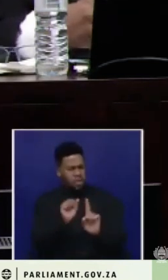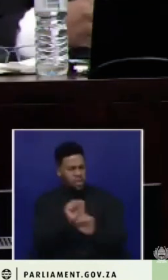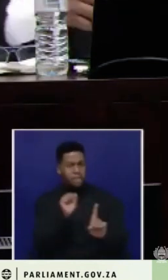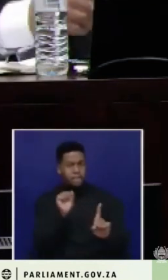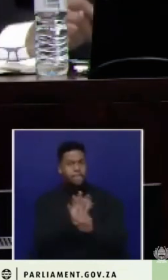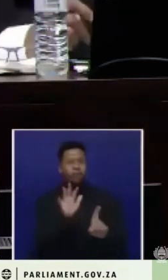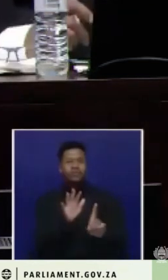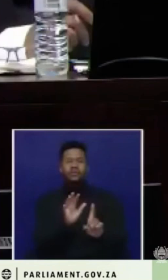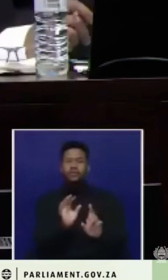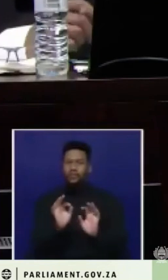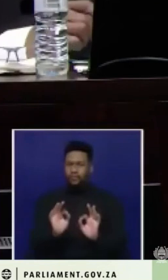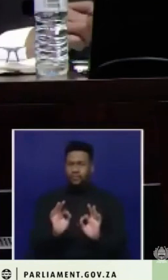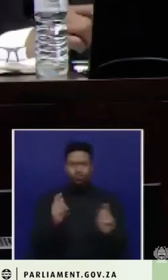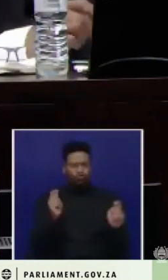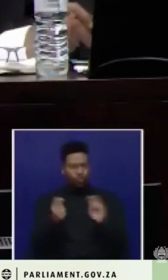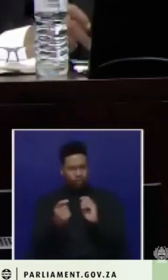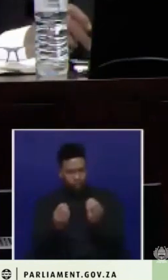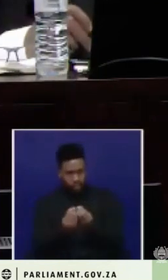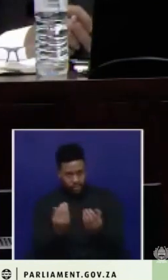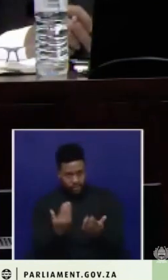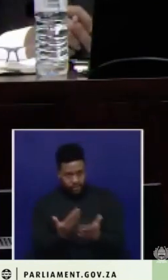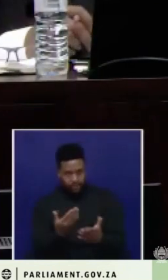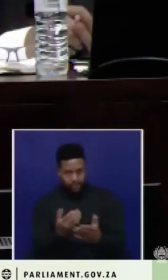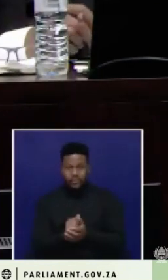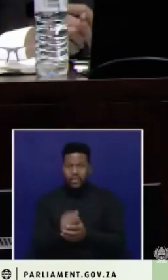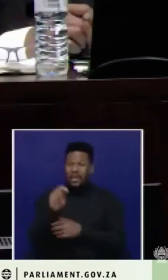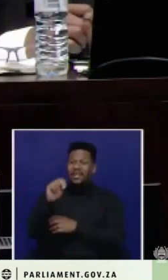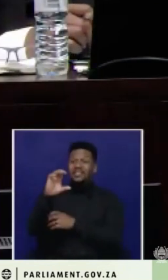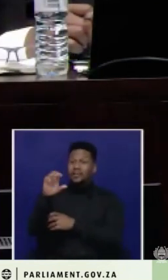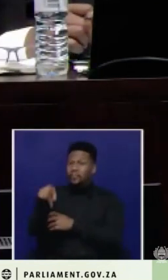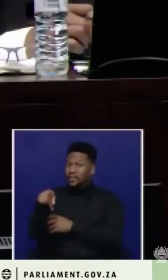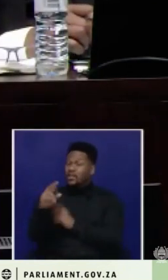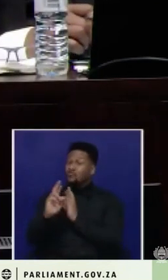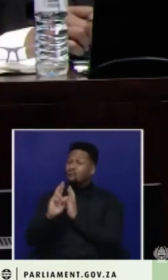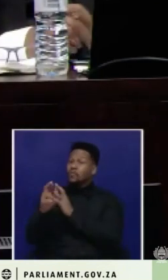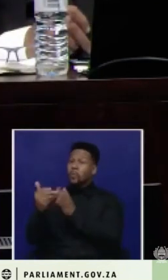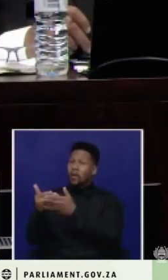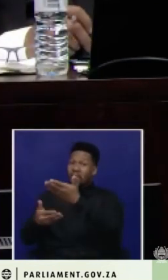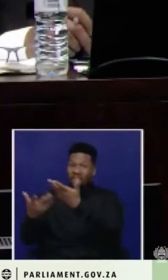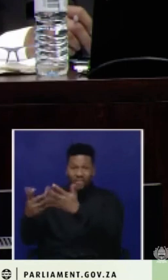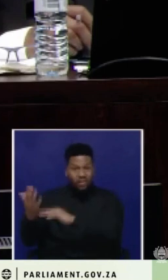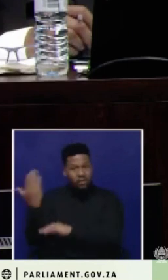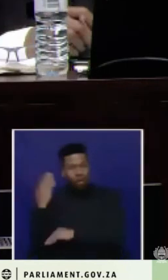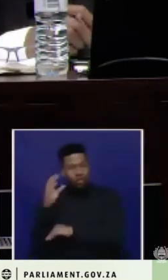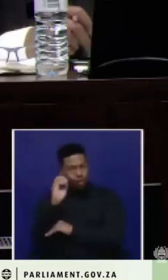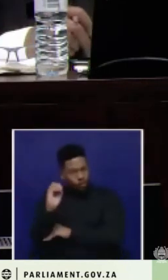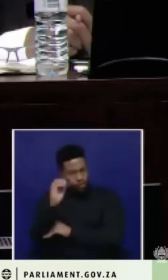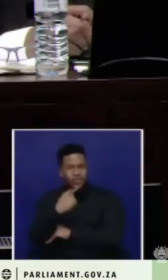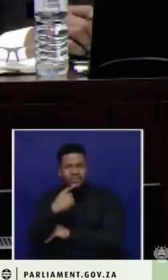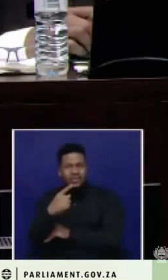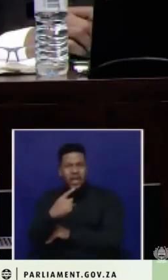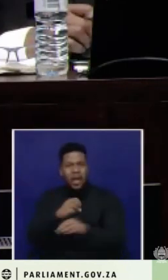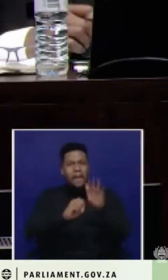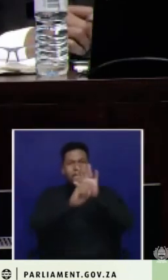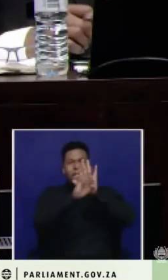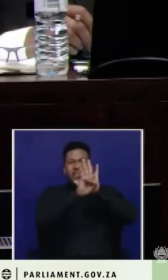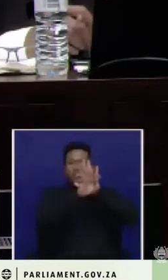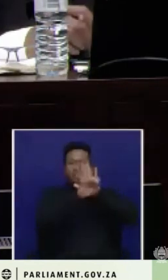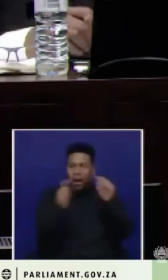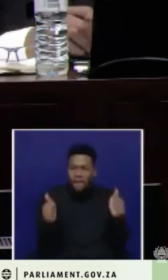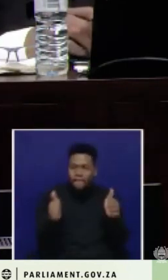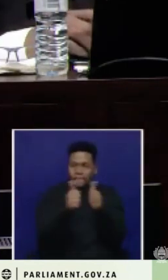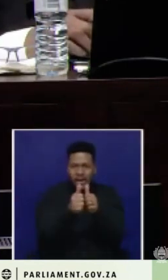and transformative. The NCPD reported in October that media partnerships generated over 100